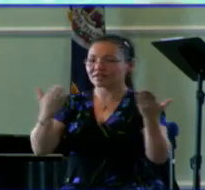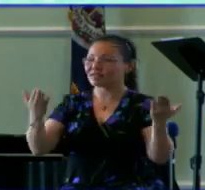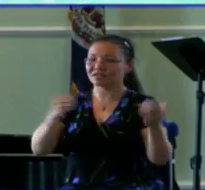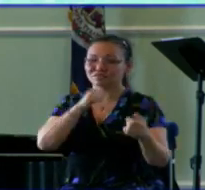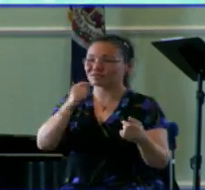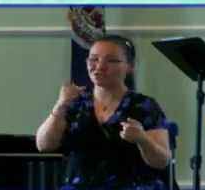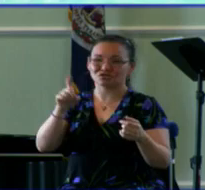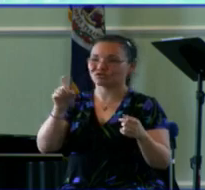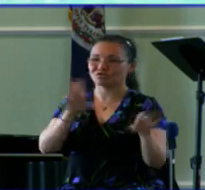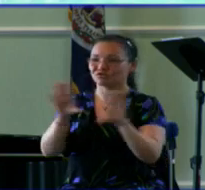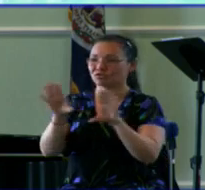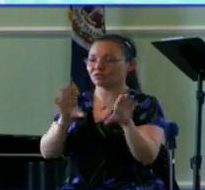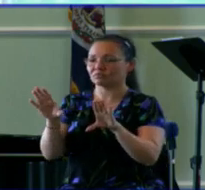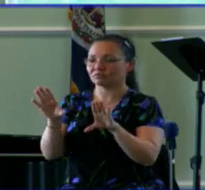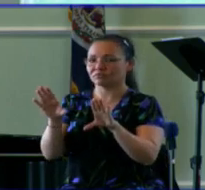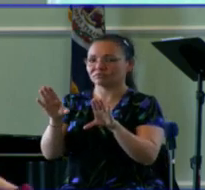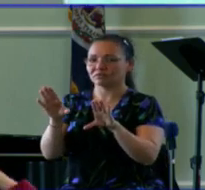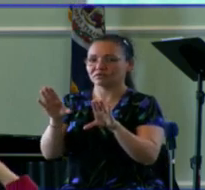I want to encourage you